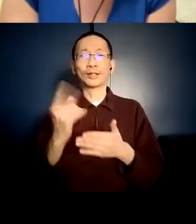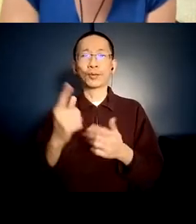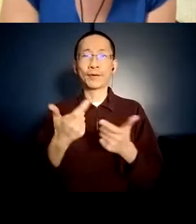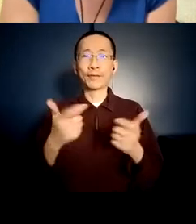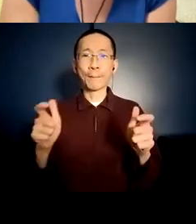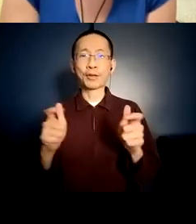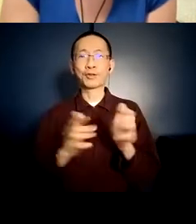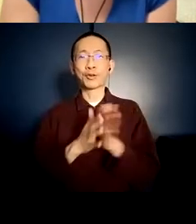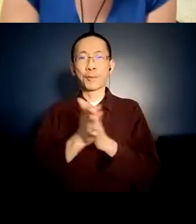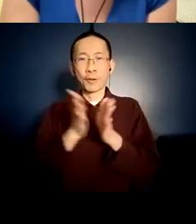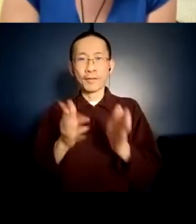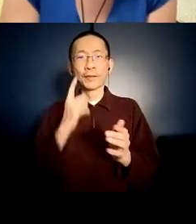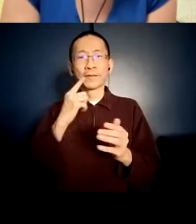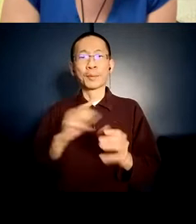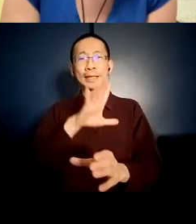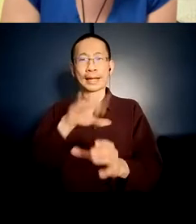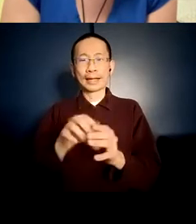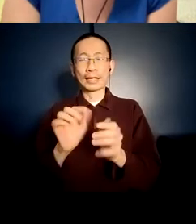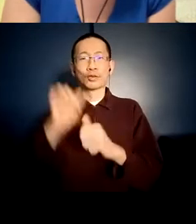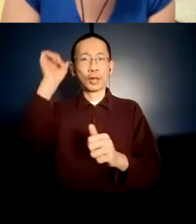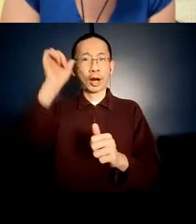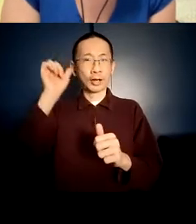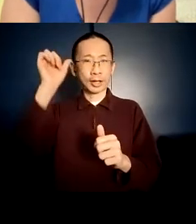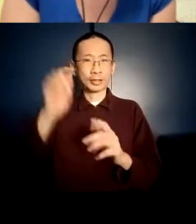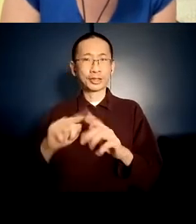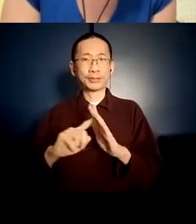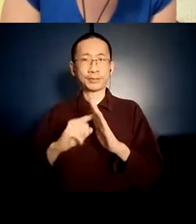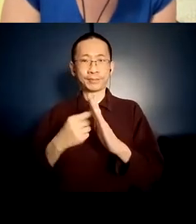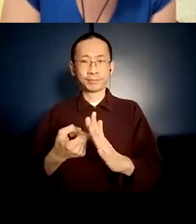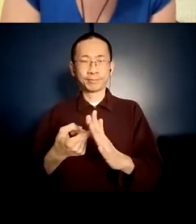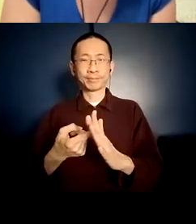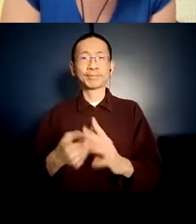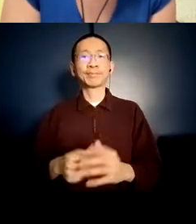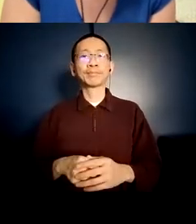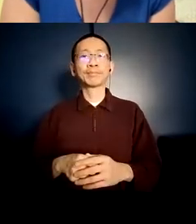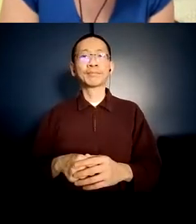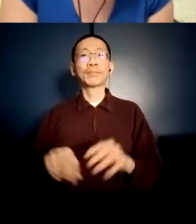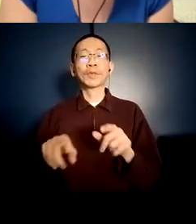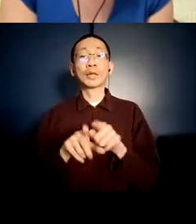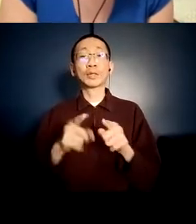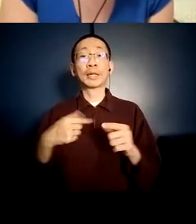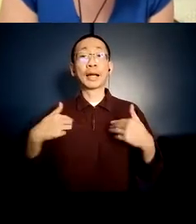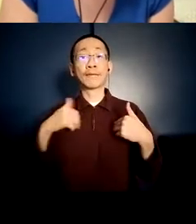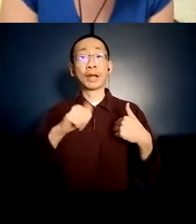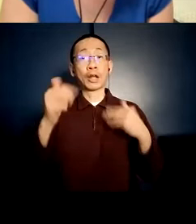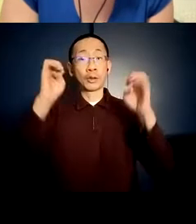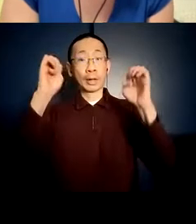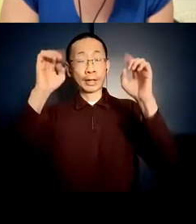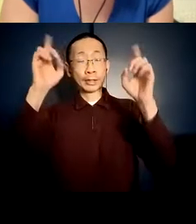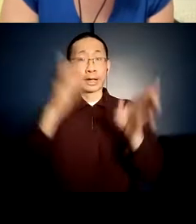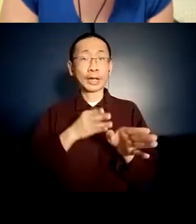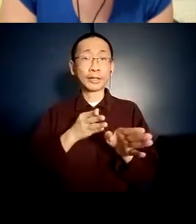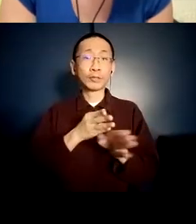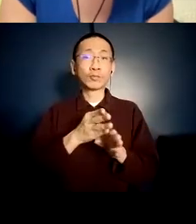motivators for me getting into audiology in the first place. I also have other education in